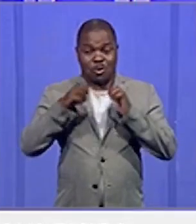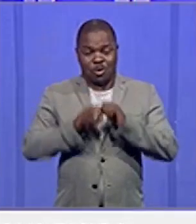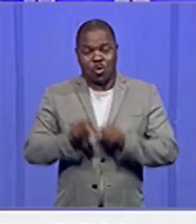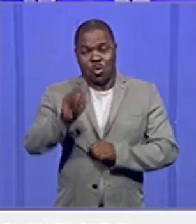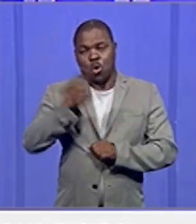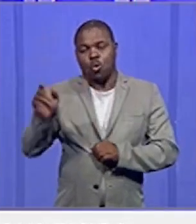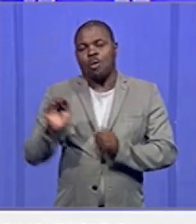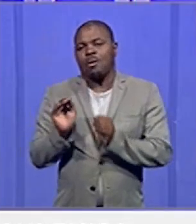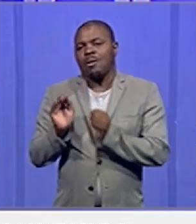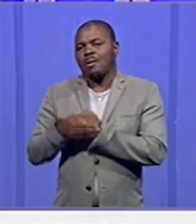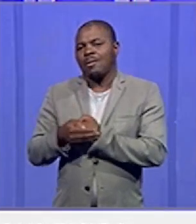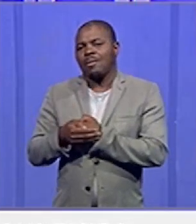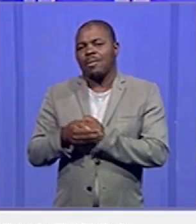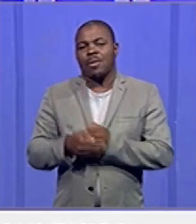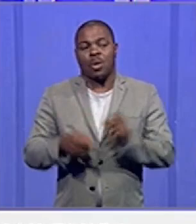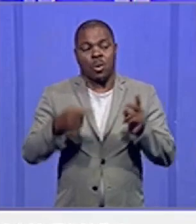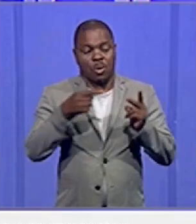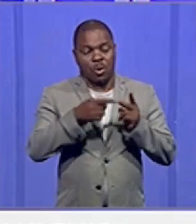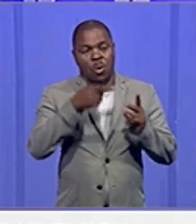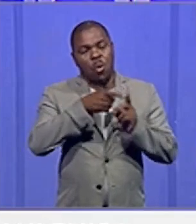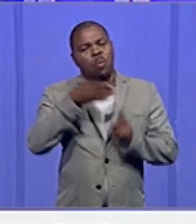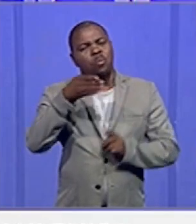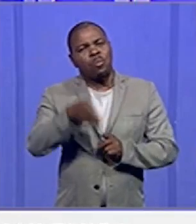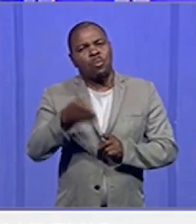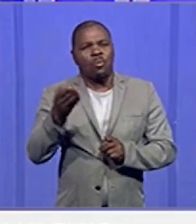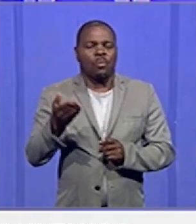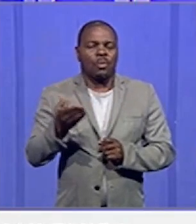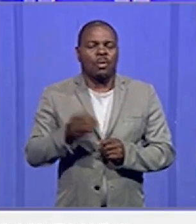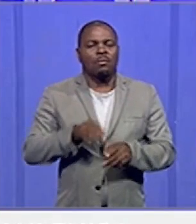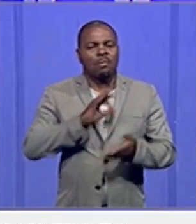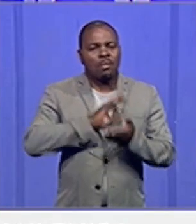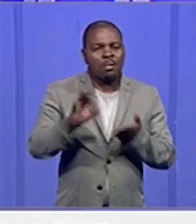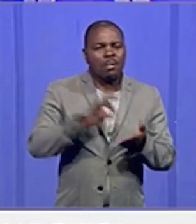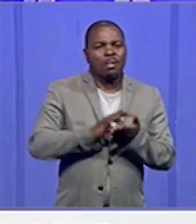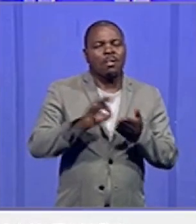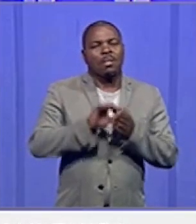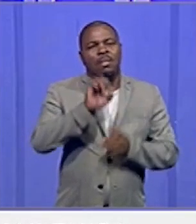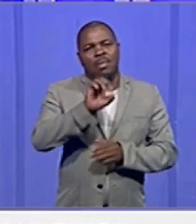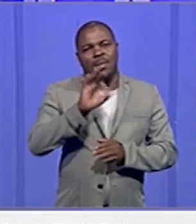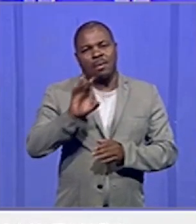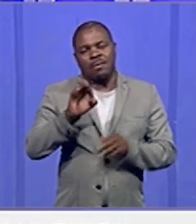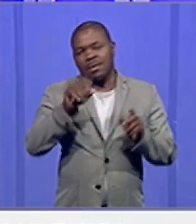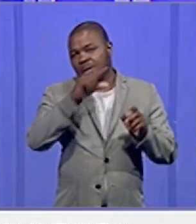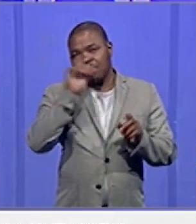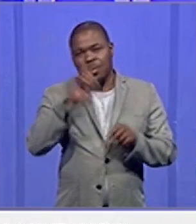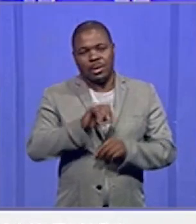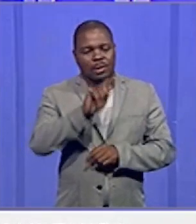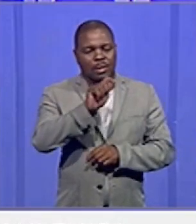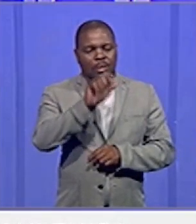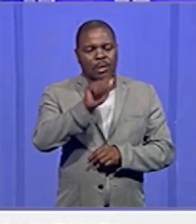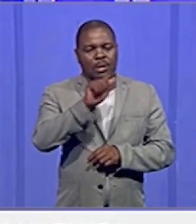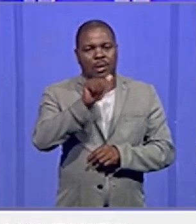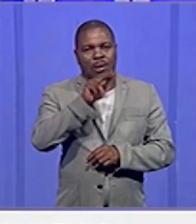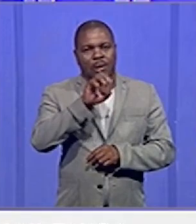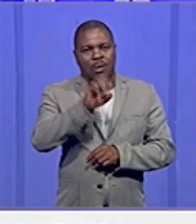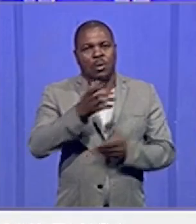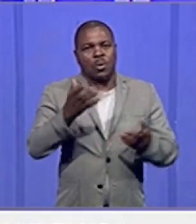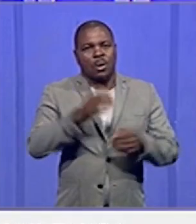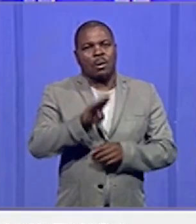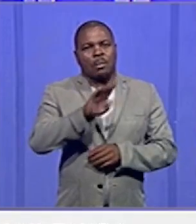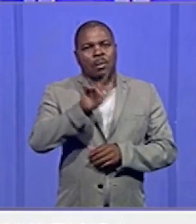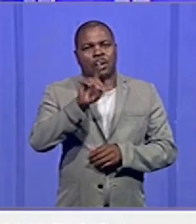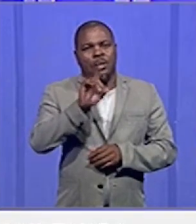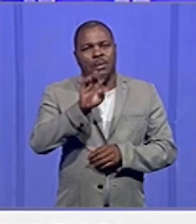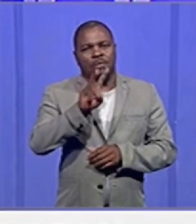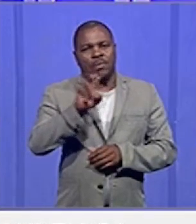hara profensi. Malema o buile sena nakong ya letsholo la ho hlwekisa la EFF la Statani haufi le Bladeville ka